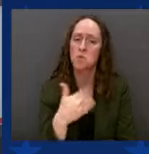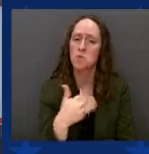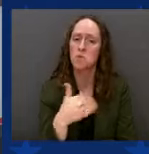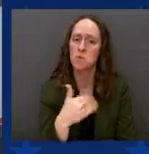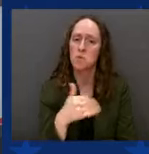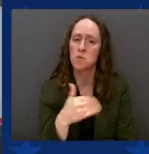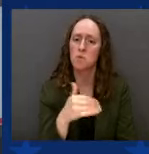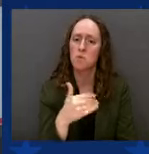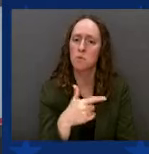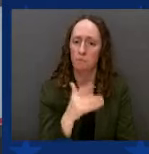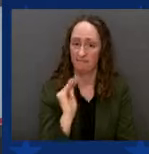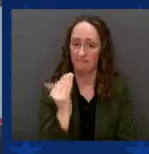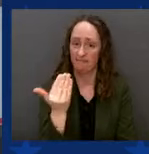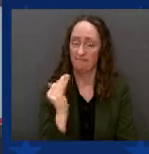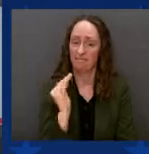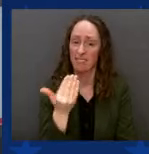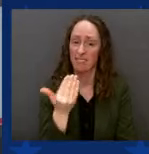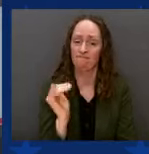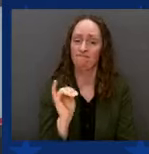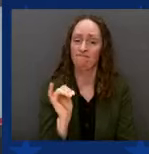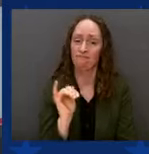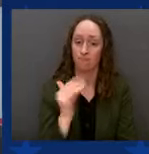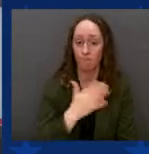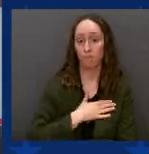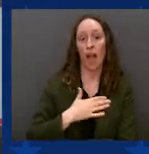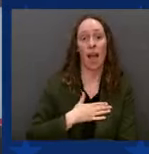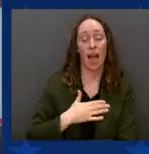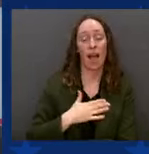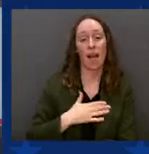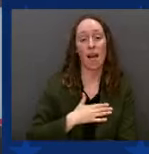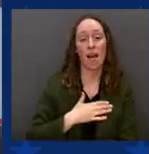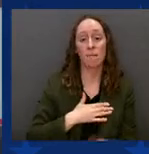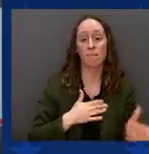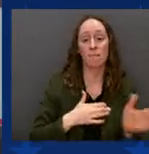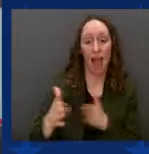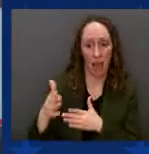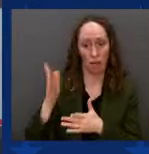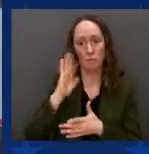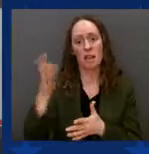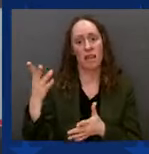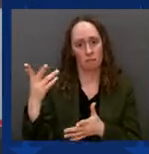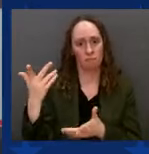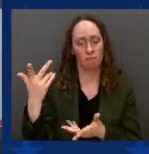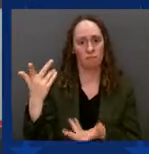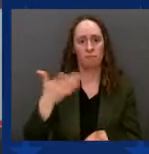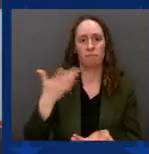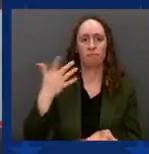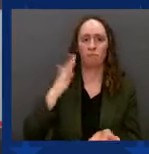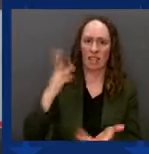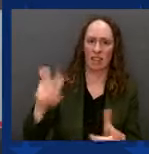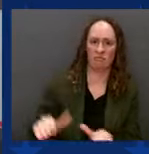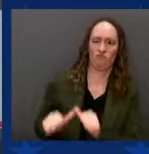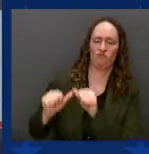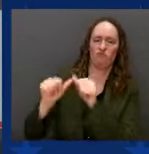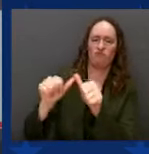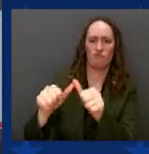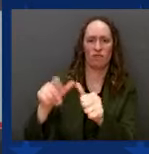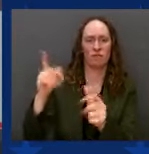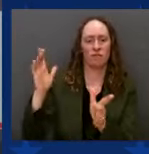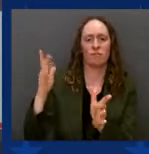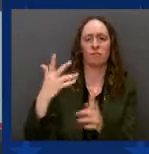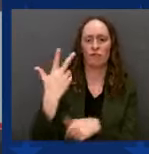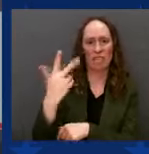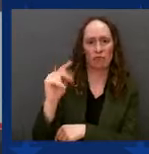my plan is going to reduce the deficit by $3 trillion over 10 years. Based on what we know so far about their plan, it's going to explode the